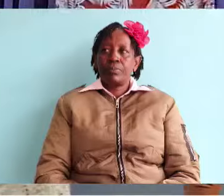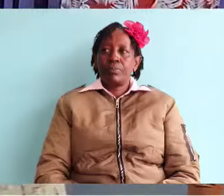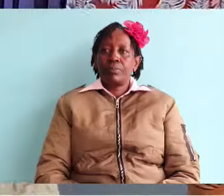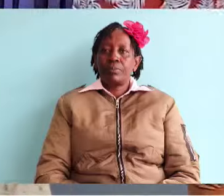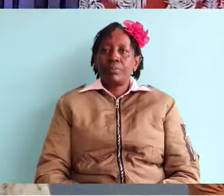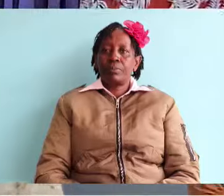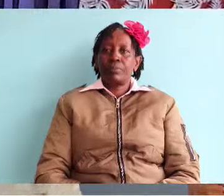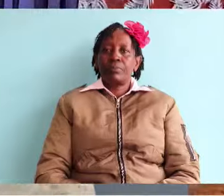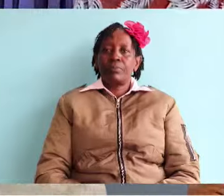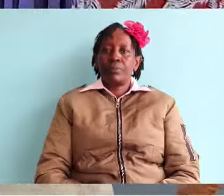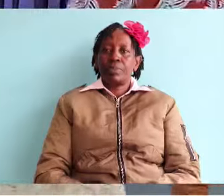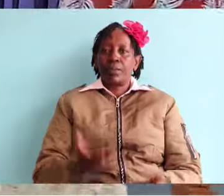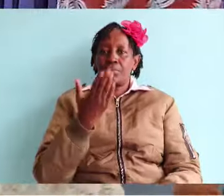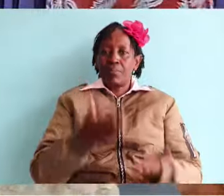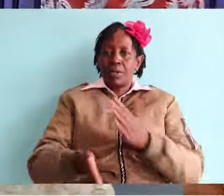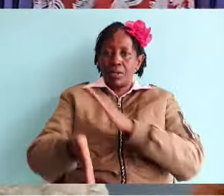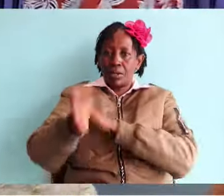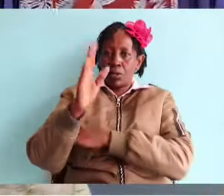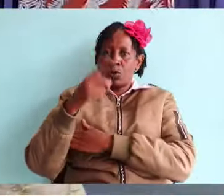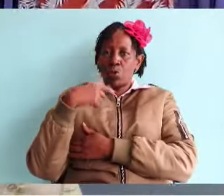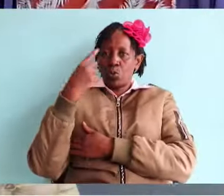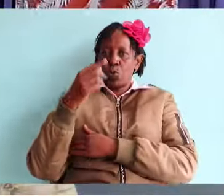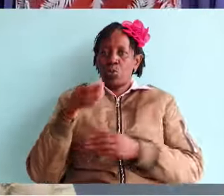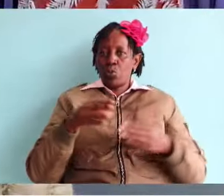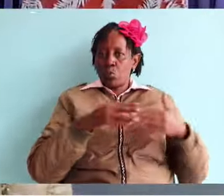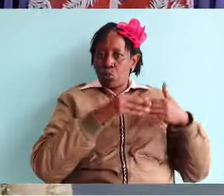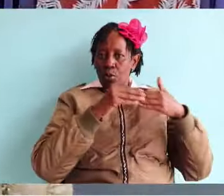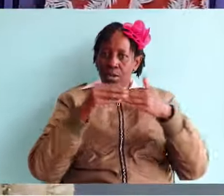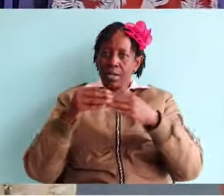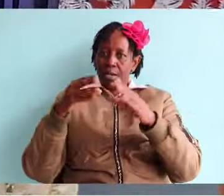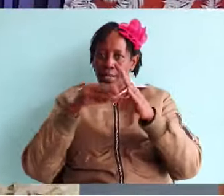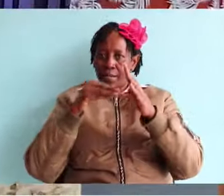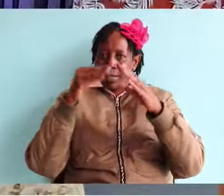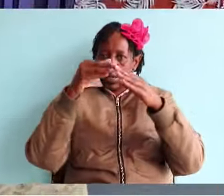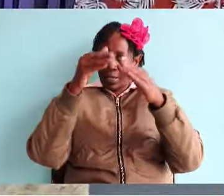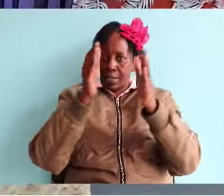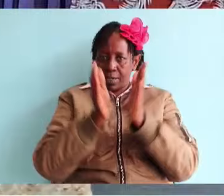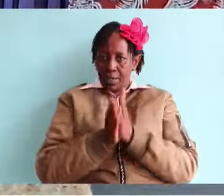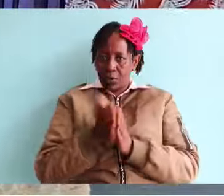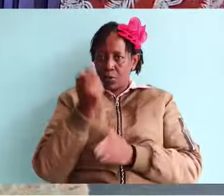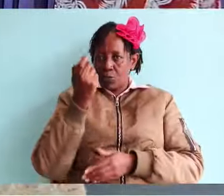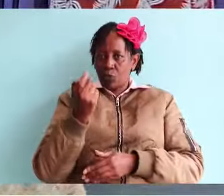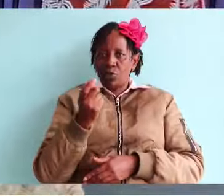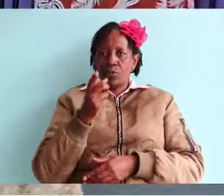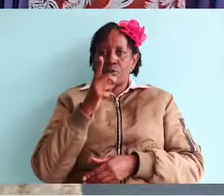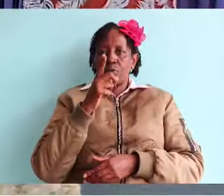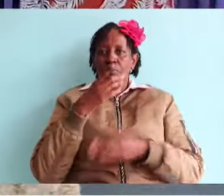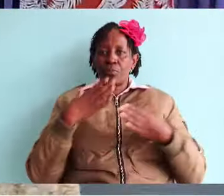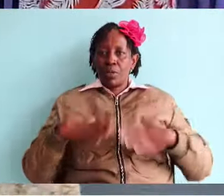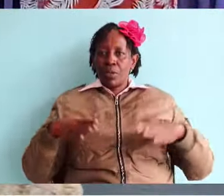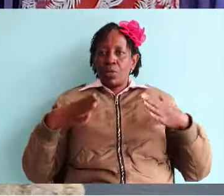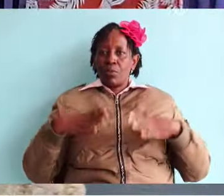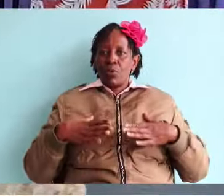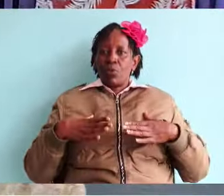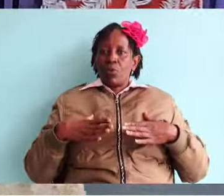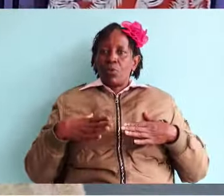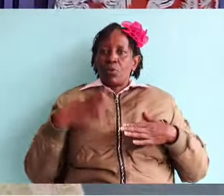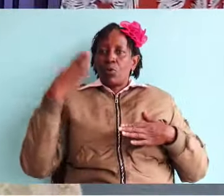May the God who guided Gideon with a small but faithful band lead you in every mission he has called you